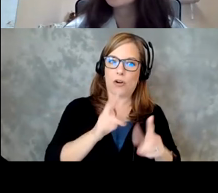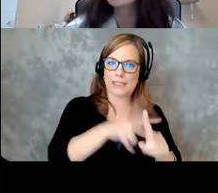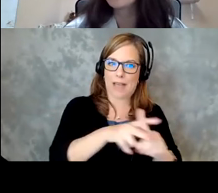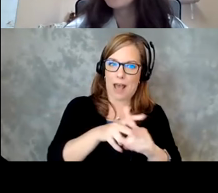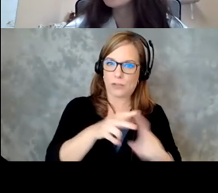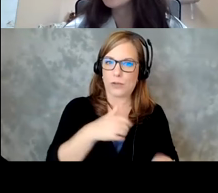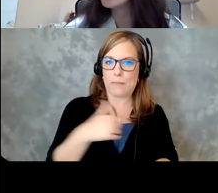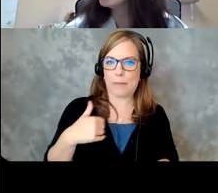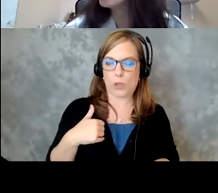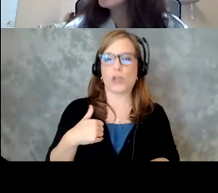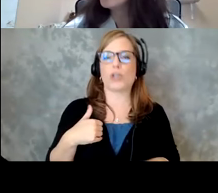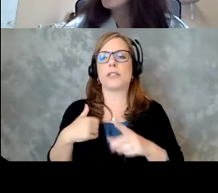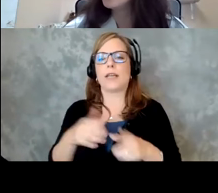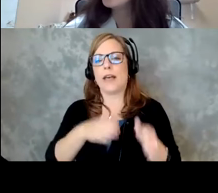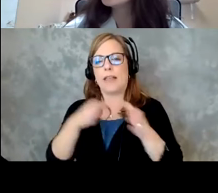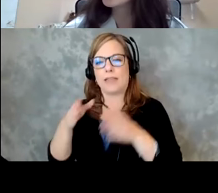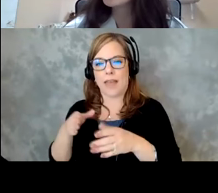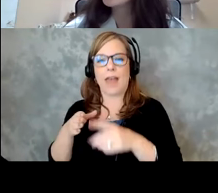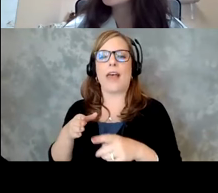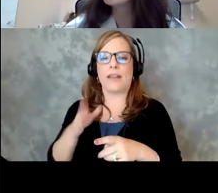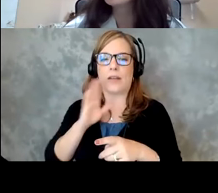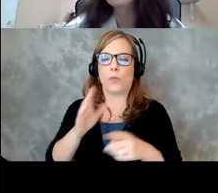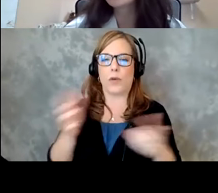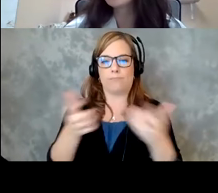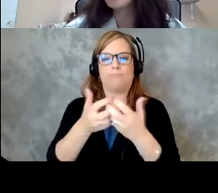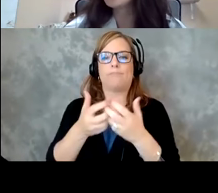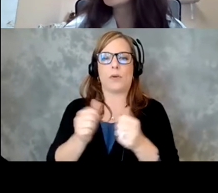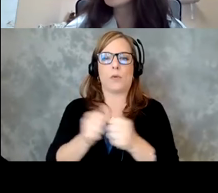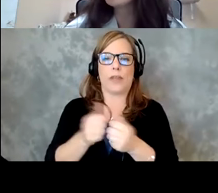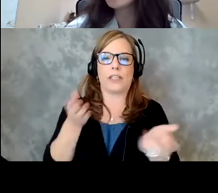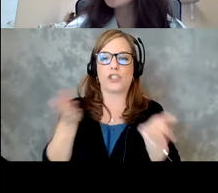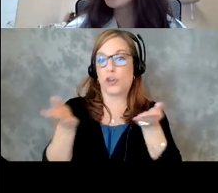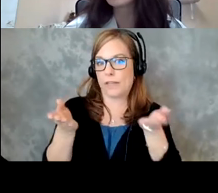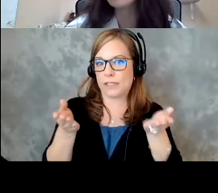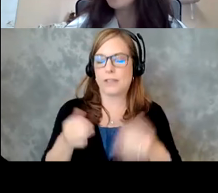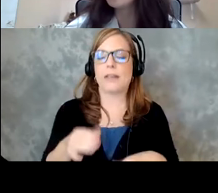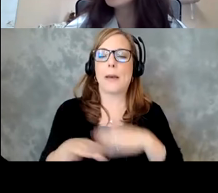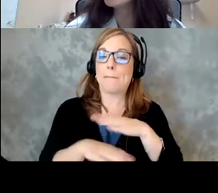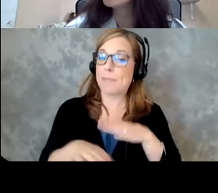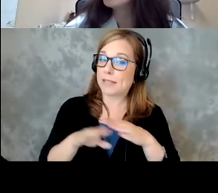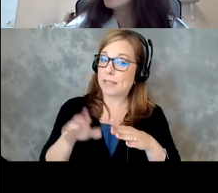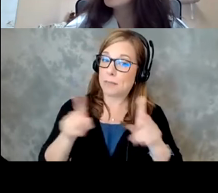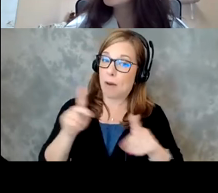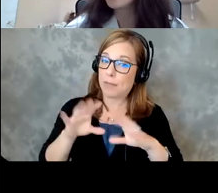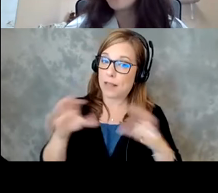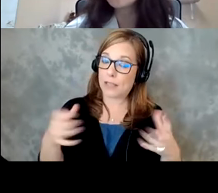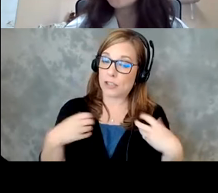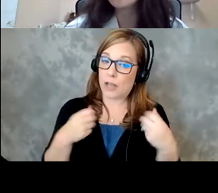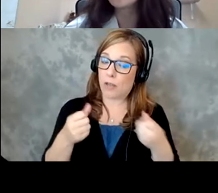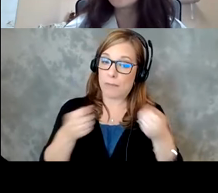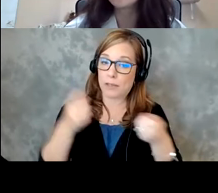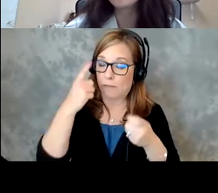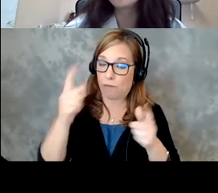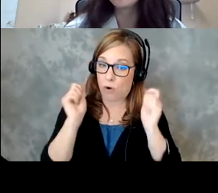that's specific to the members' needs. And so this includes basic population health management for all members,